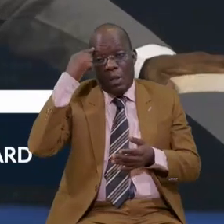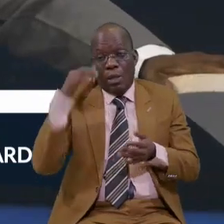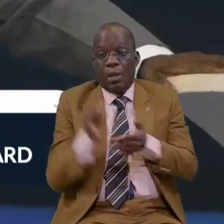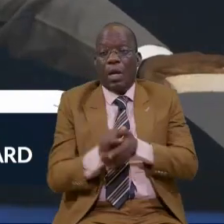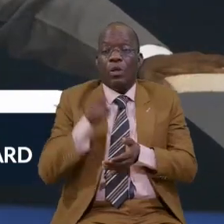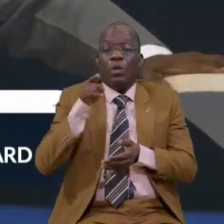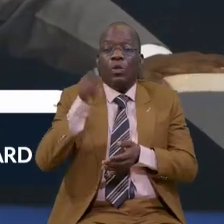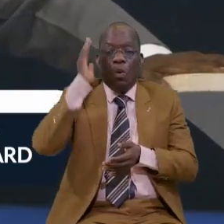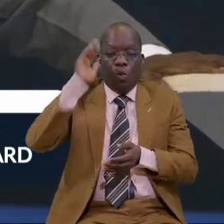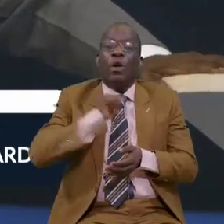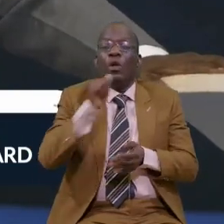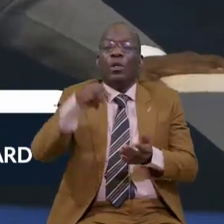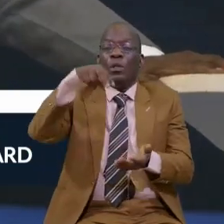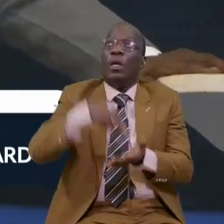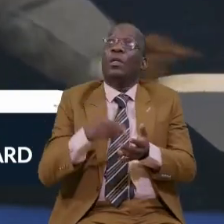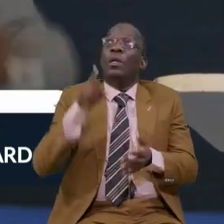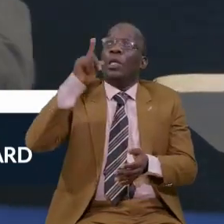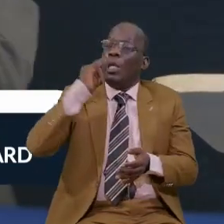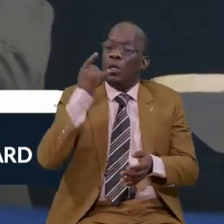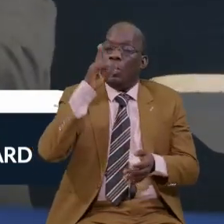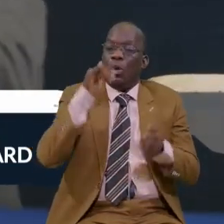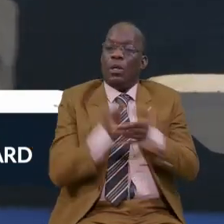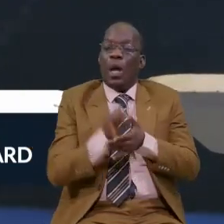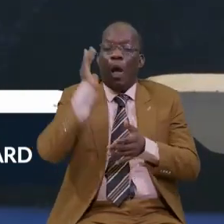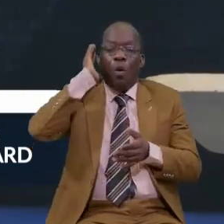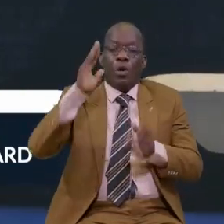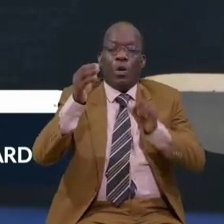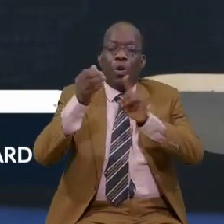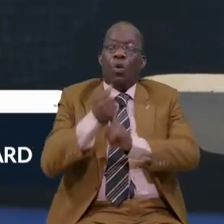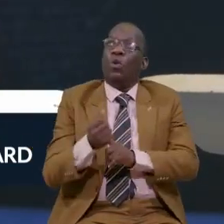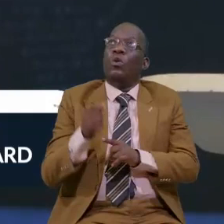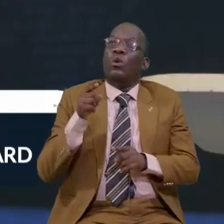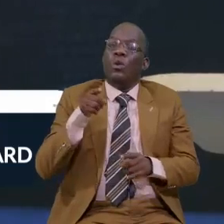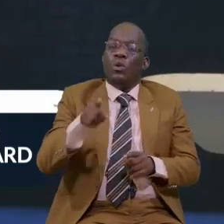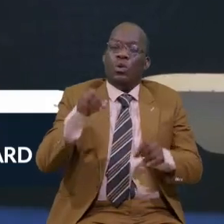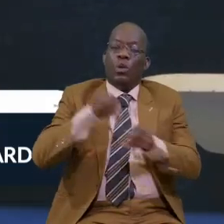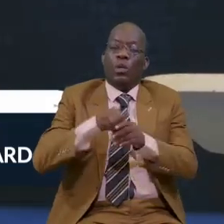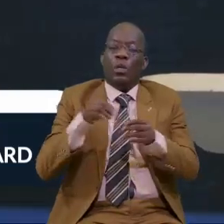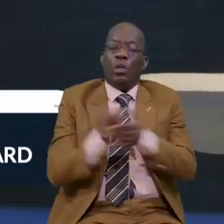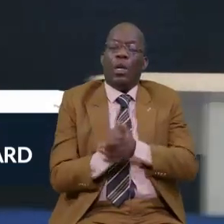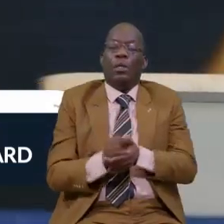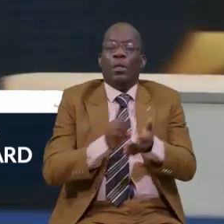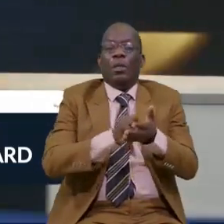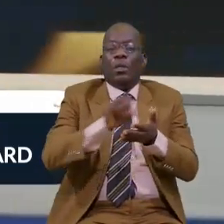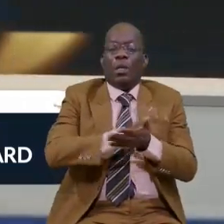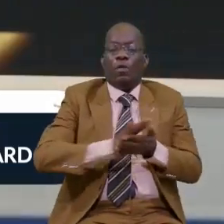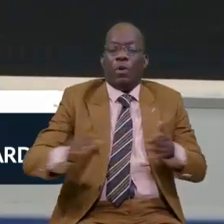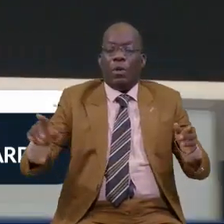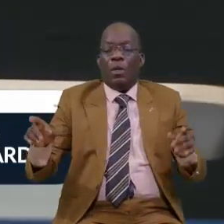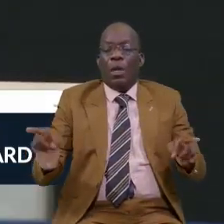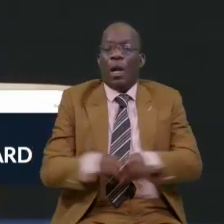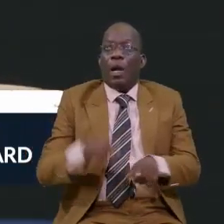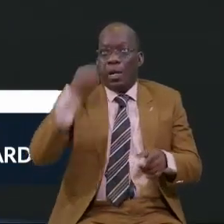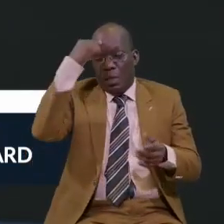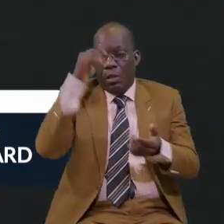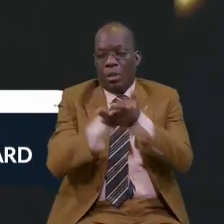is the one that will uphold you in that sanctification as a saint in the standard of